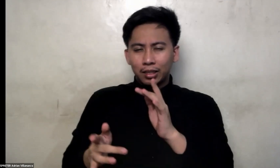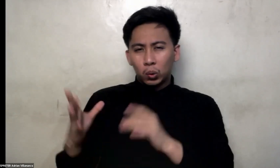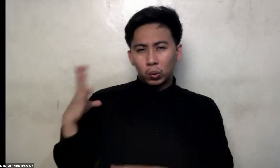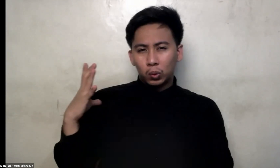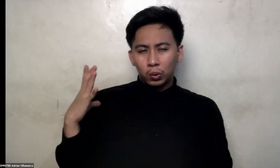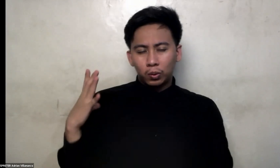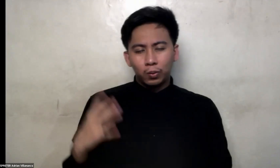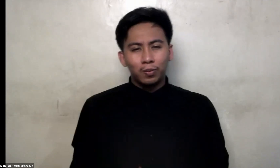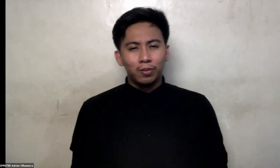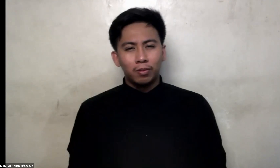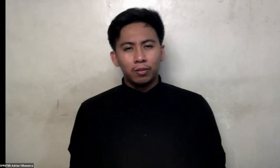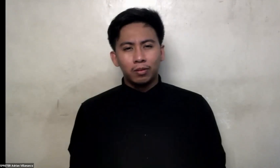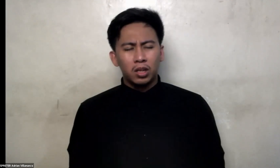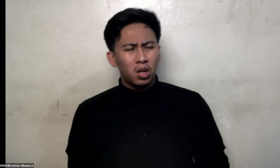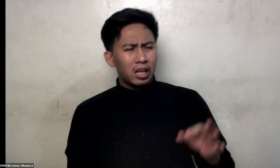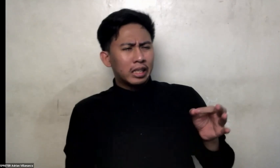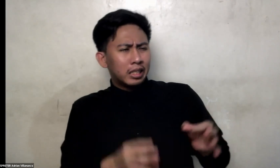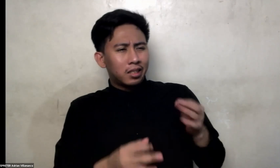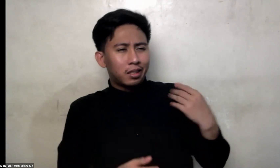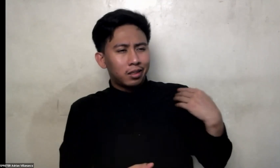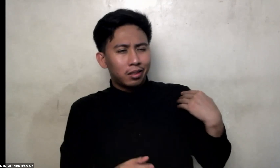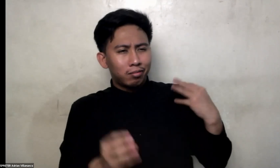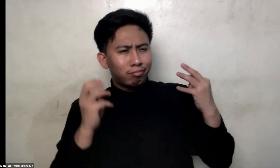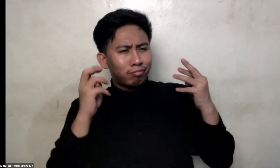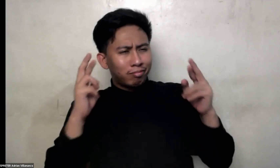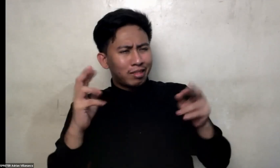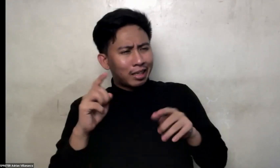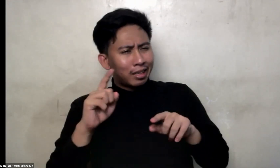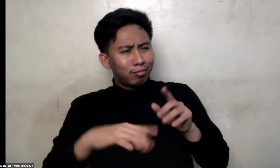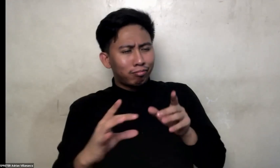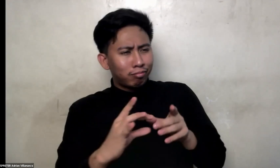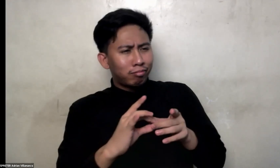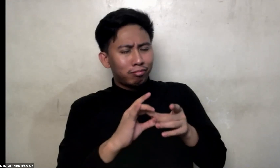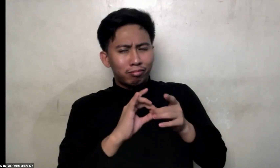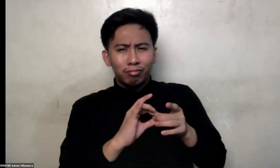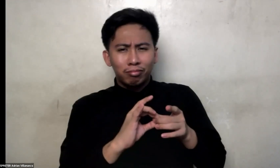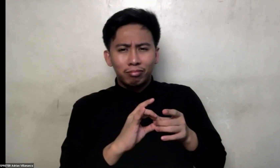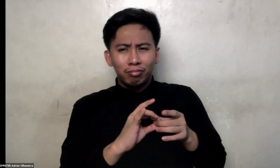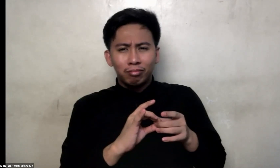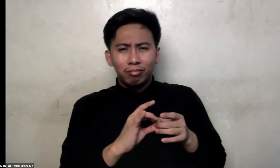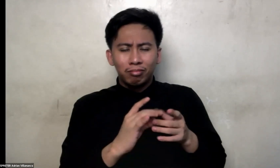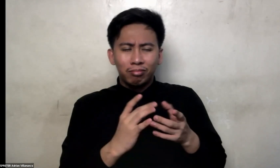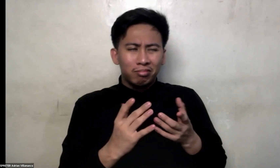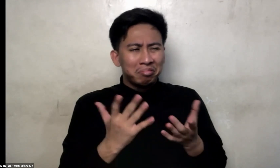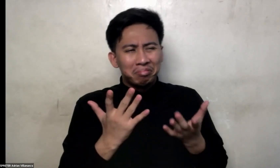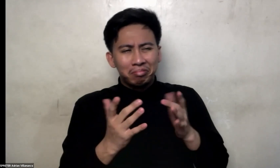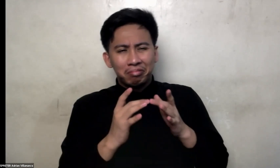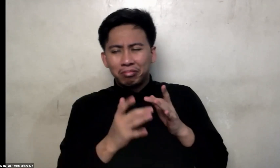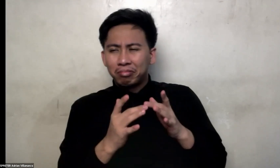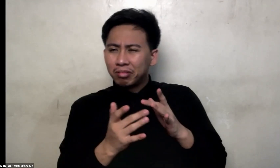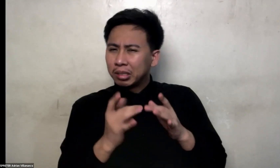Otherwise, kung wala pa si Mayor Tan, tapos hindi talaga siya maka-connect, because of very poor and spotty